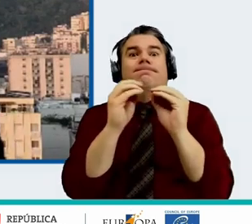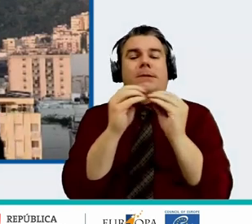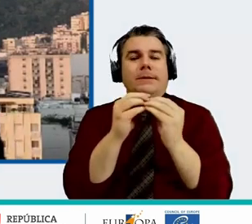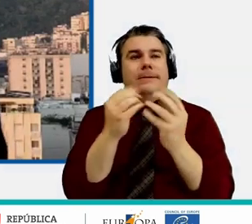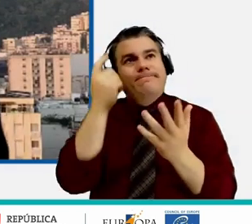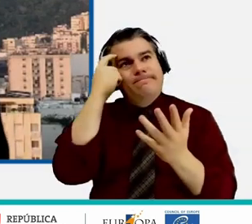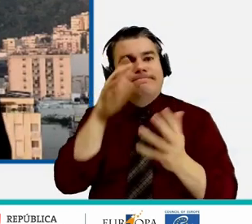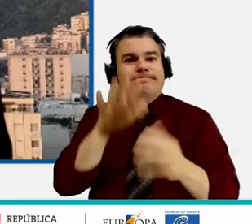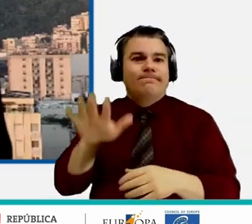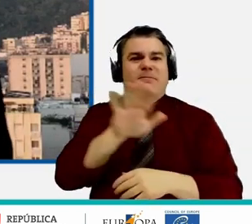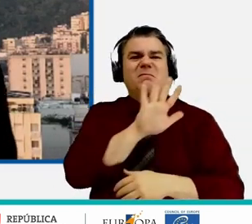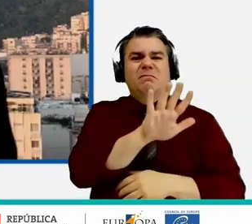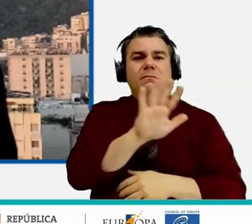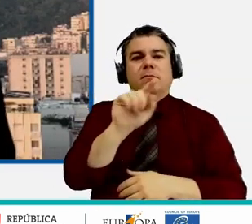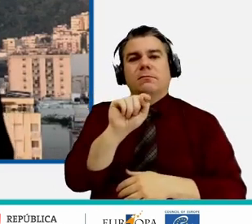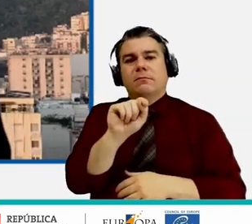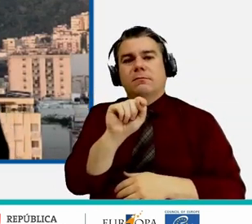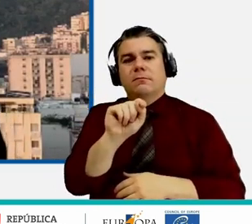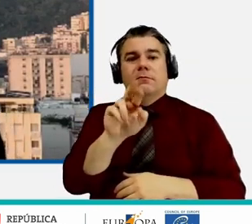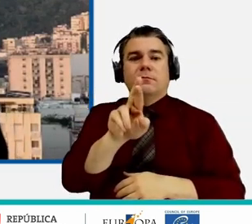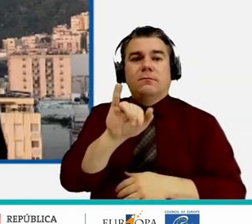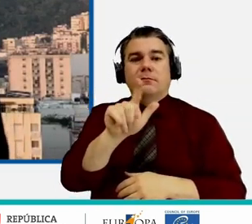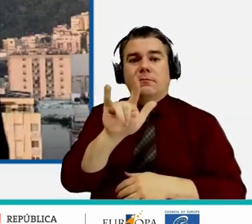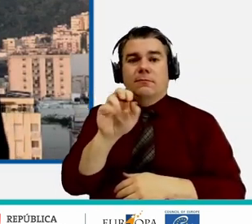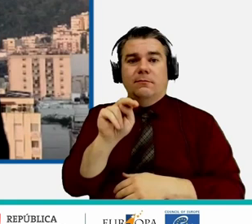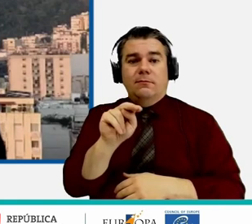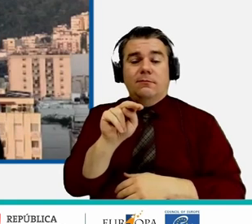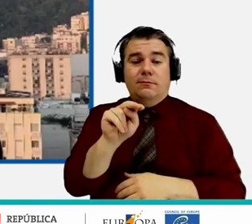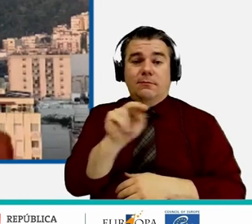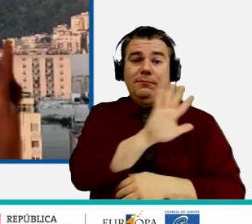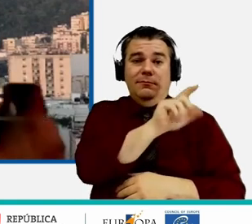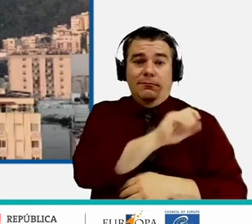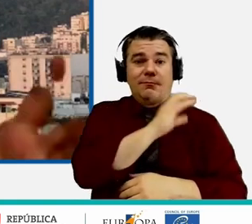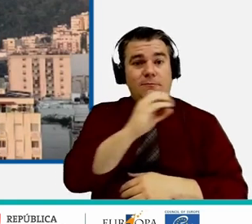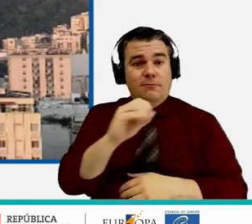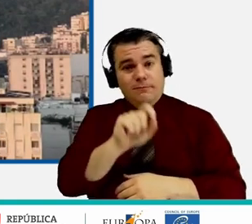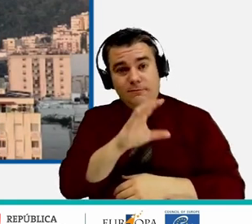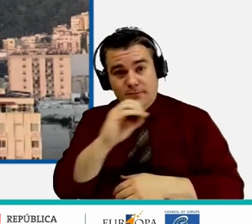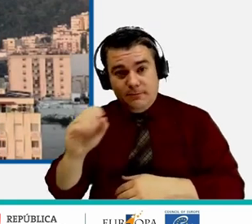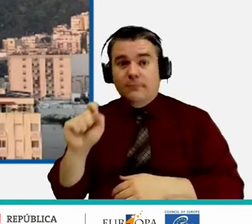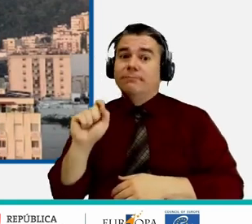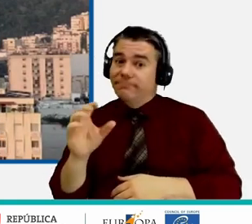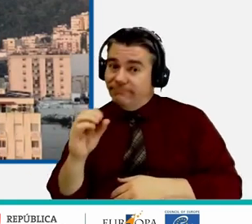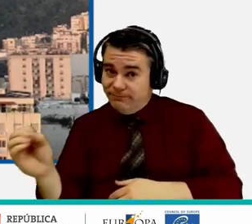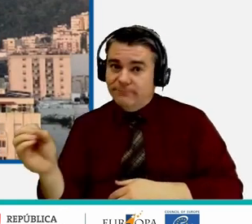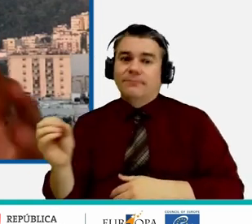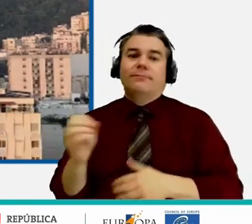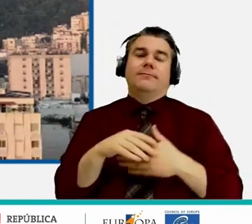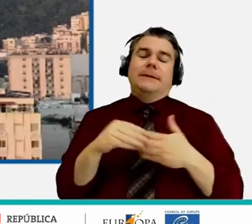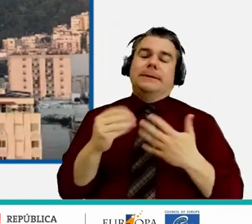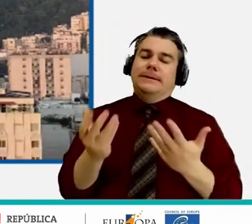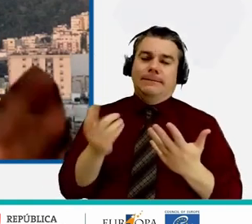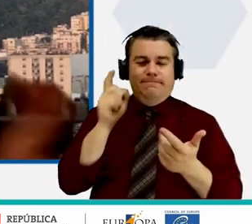say, $5 trillion annually. And if we just try to think on resilience and adaptation, so